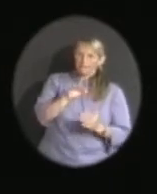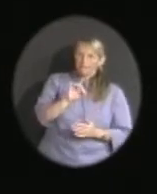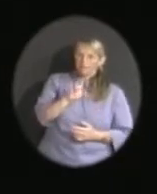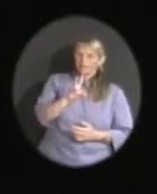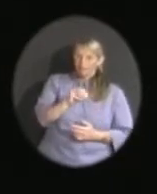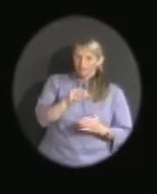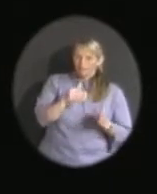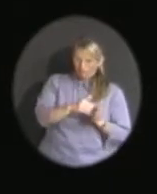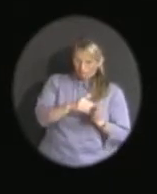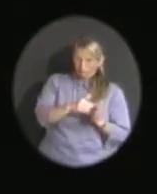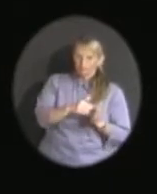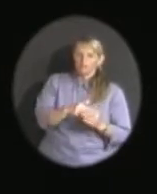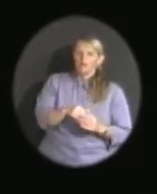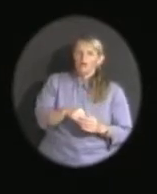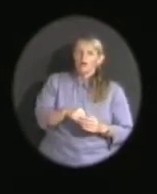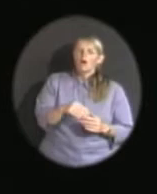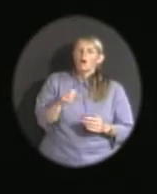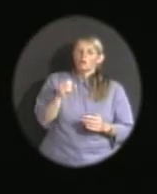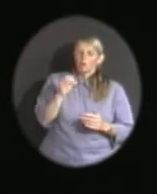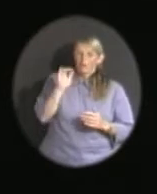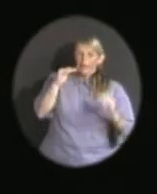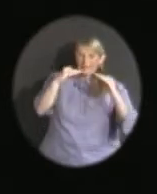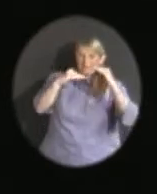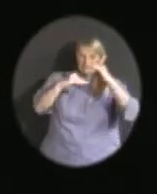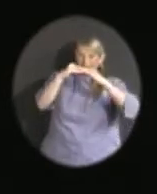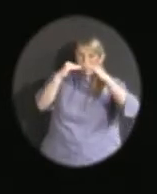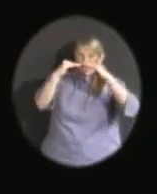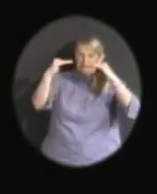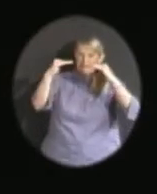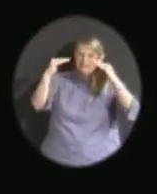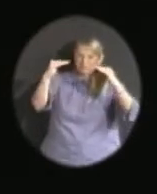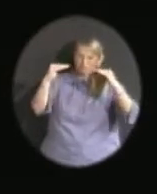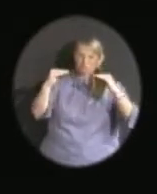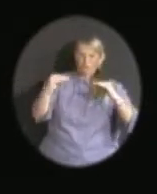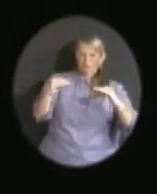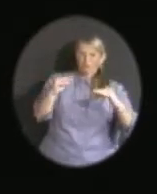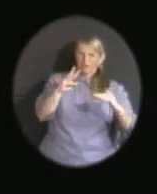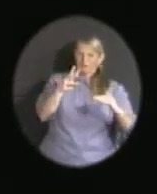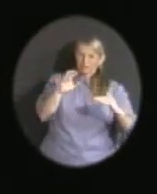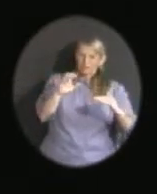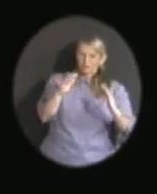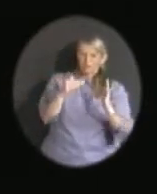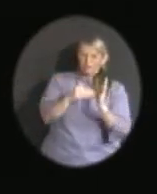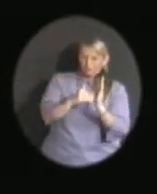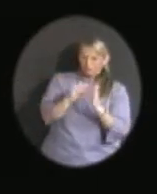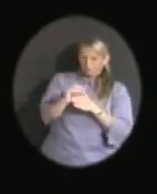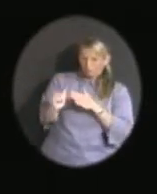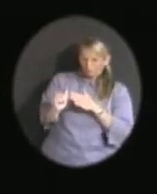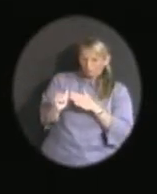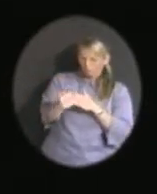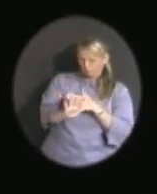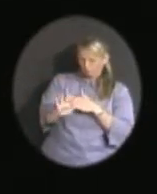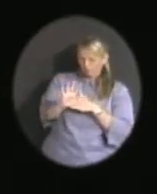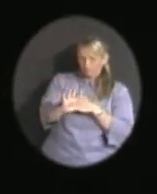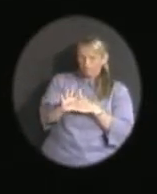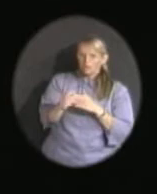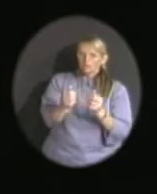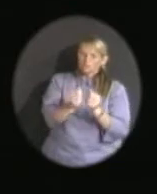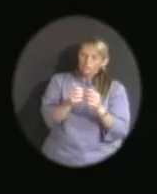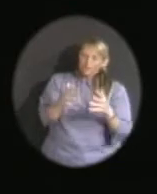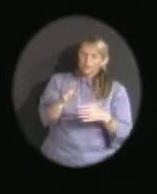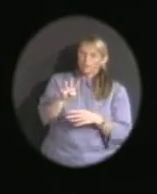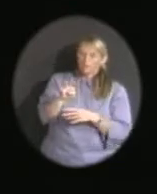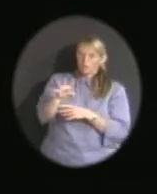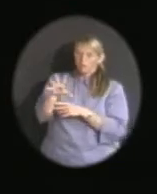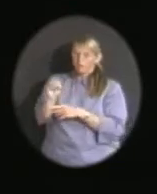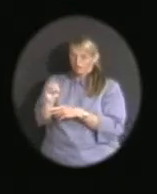216,870,000. So that threshold's dropping about $600,000. Now that figure is without that 450 cushion in. I